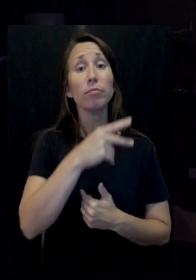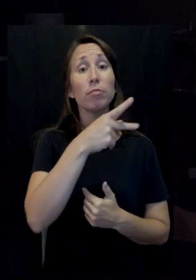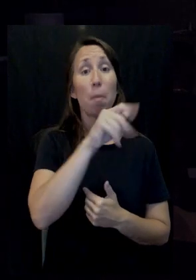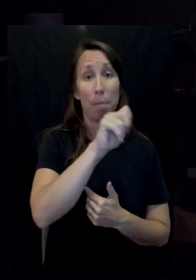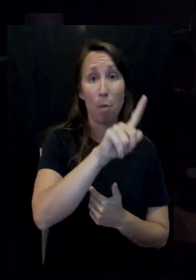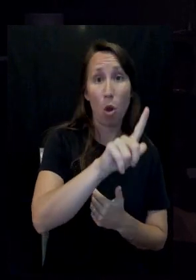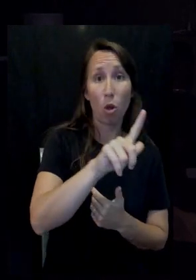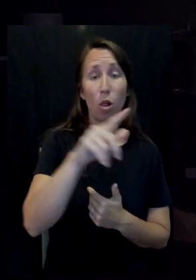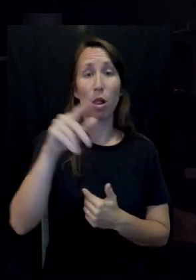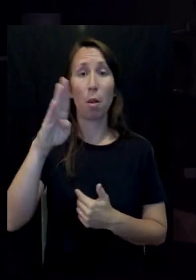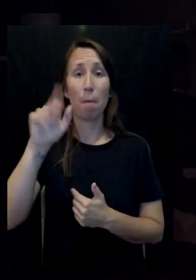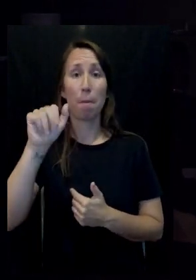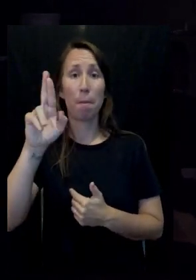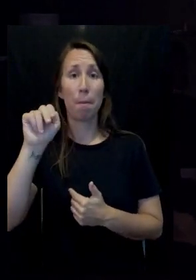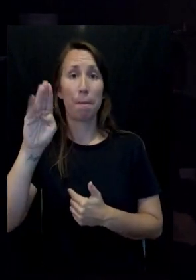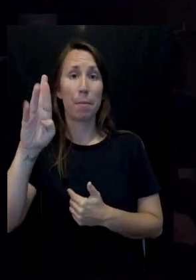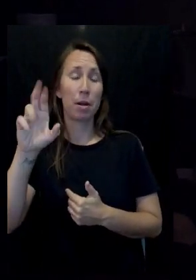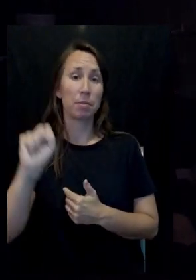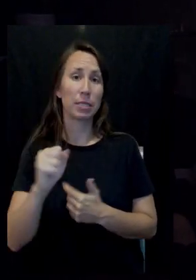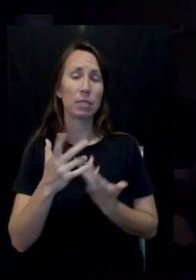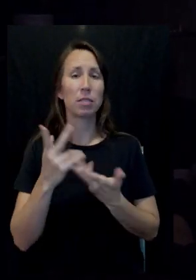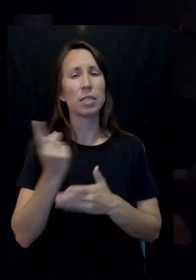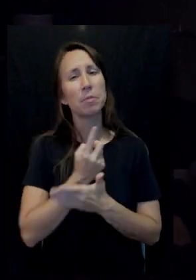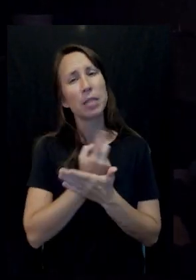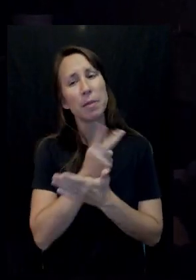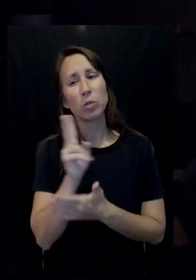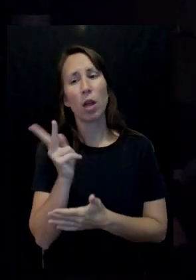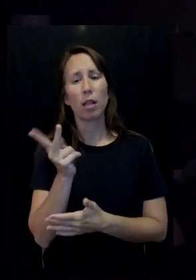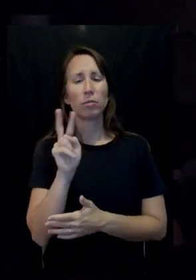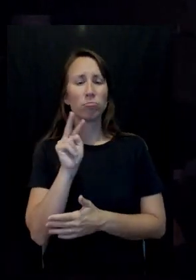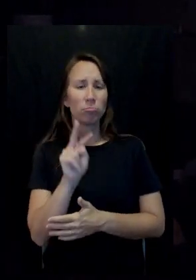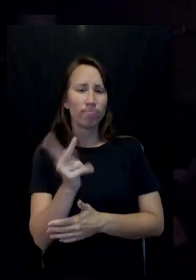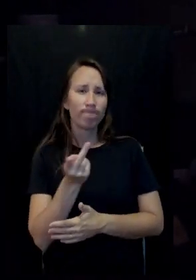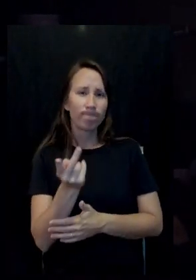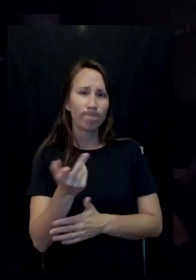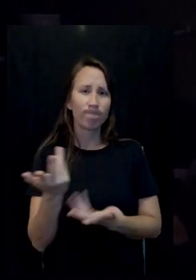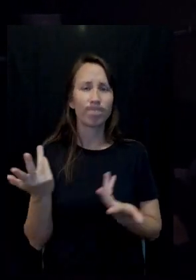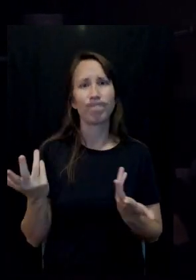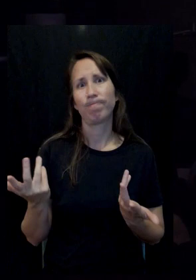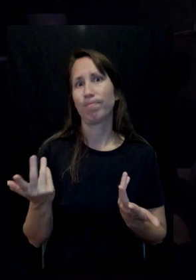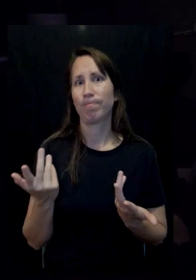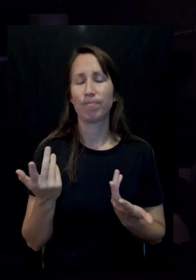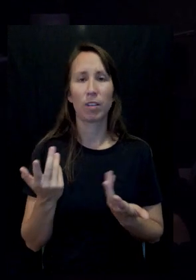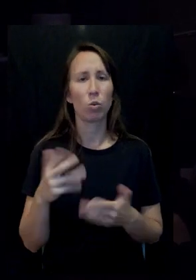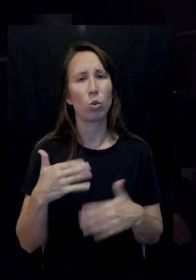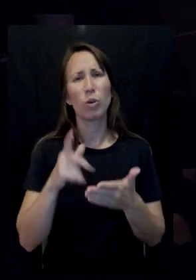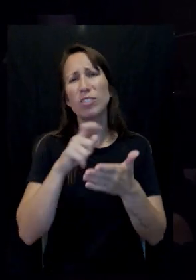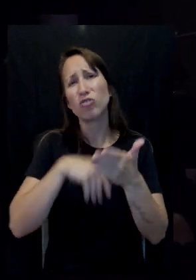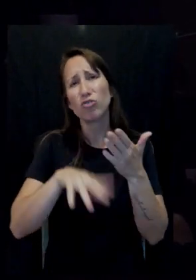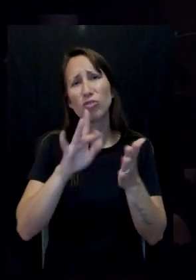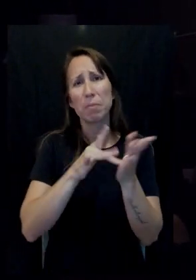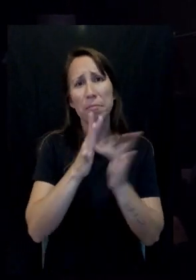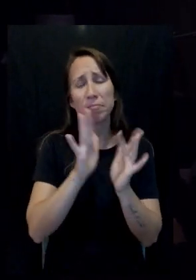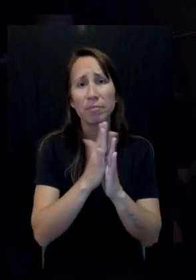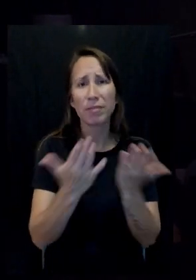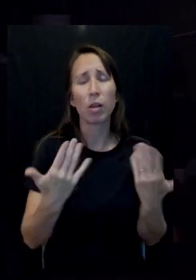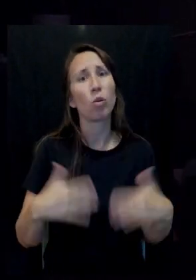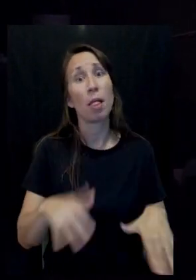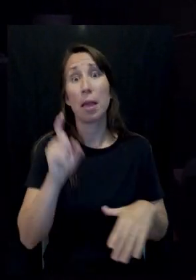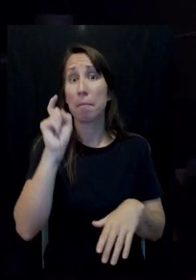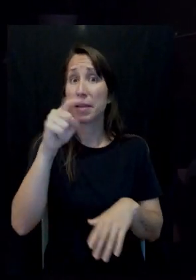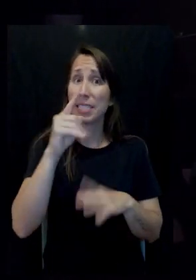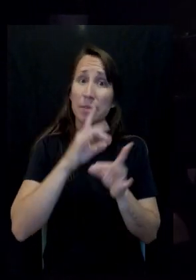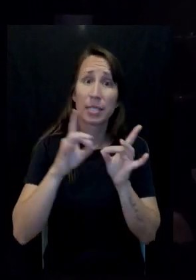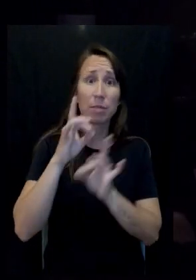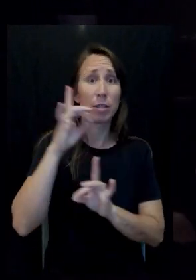But Paul and Barnabas, you know, sometimes we look at those two guys in Scripture and we're like, oh, they must be these spiritual